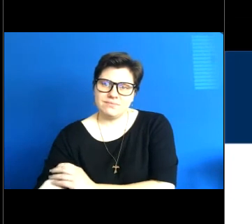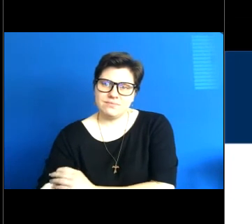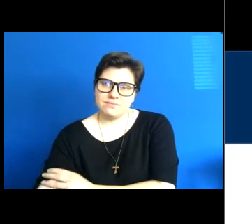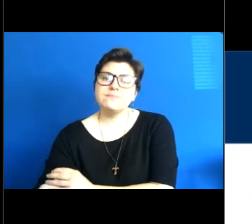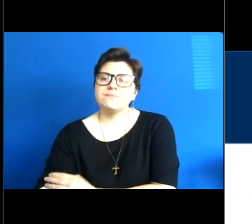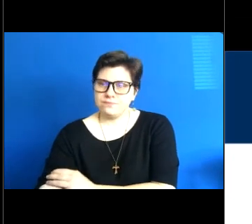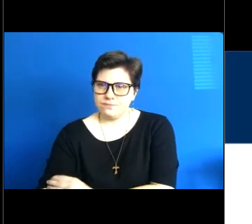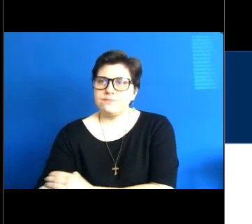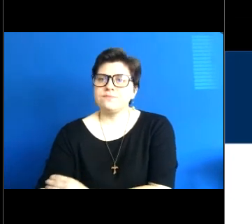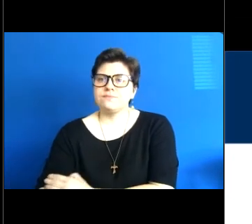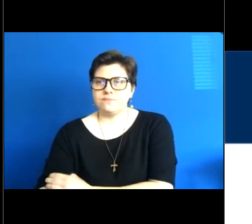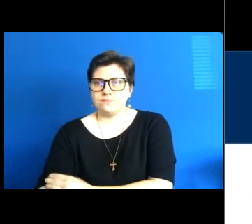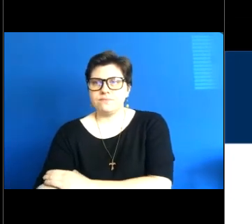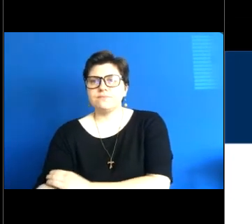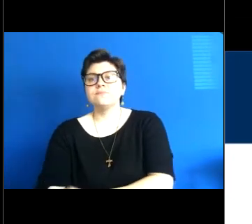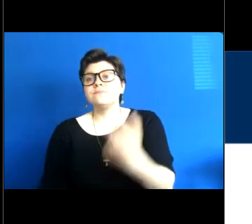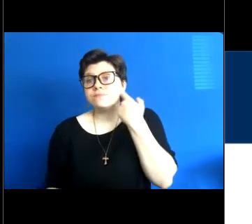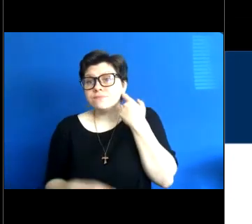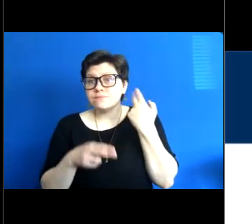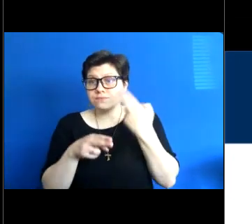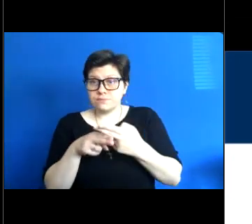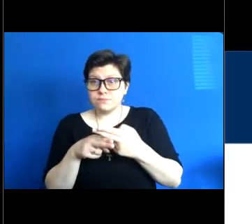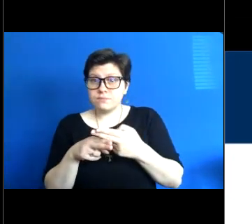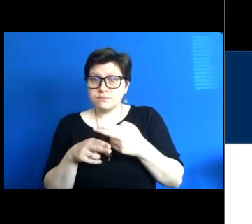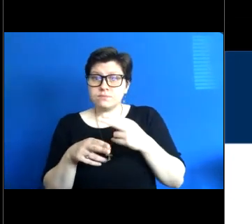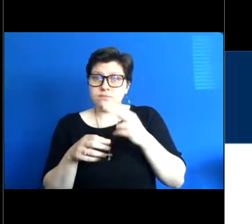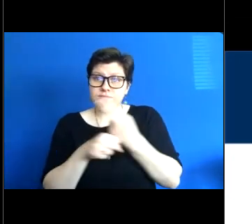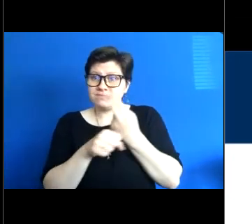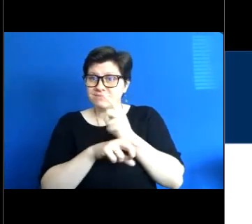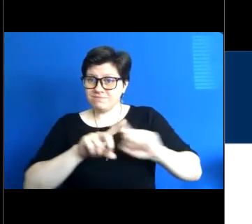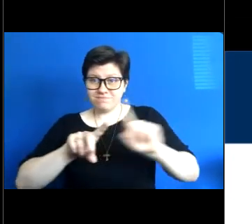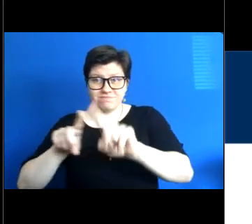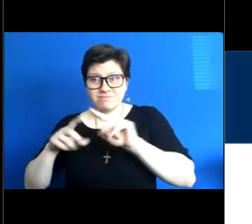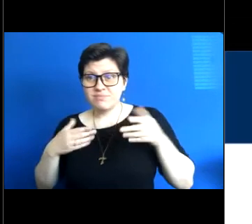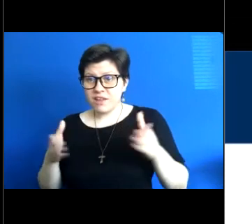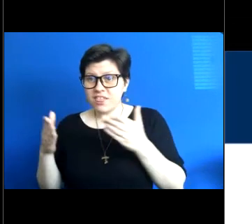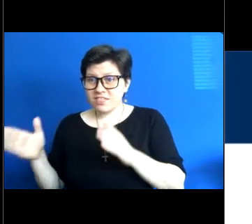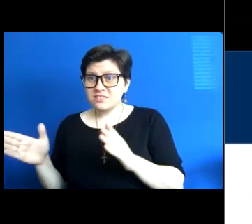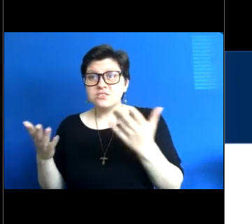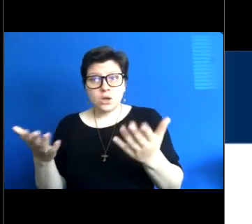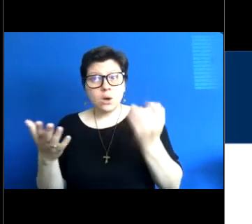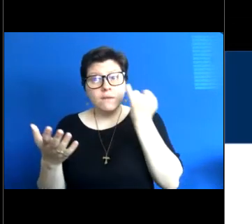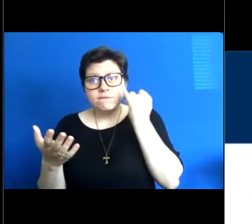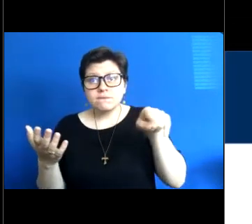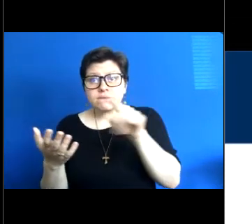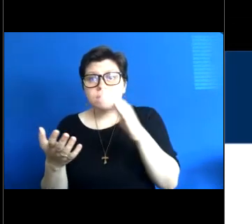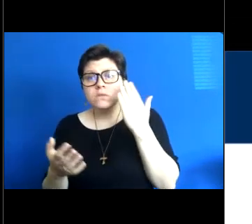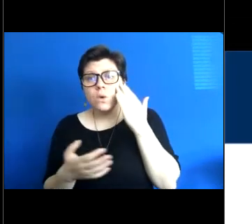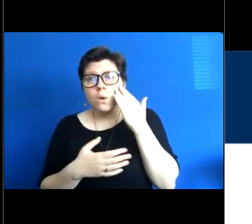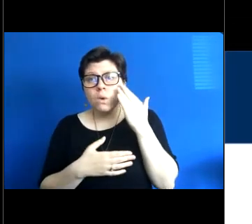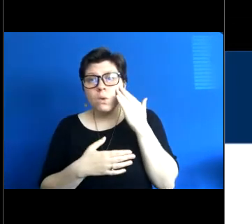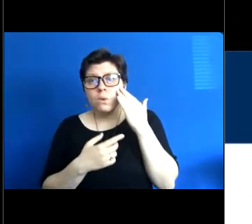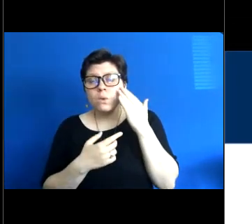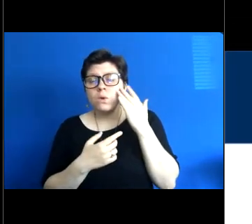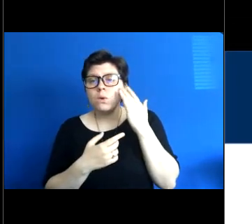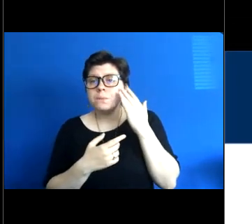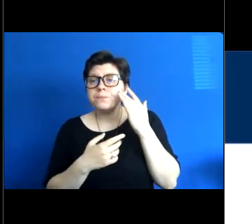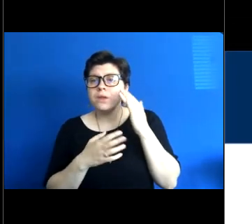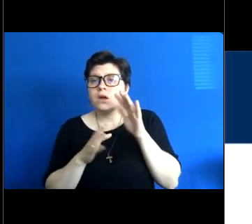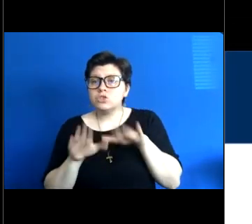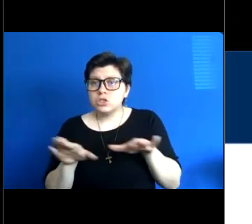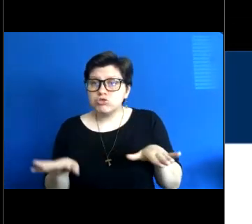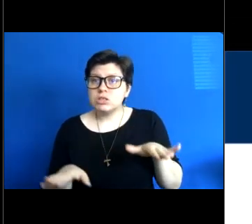And we were just talking about using varied methods. So again, if anyone here knows of children